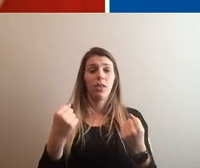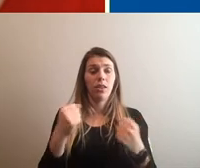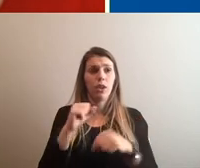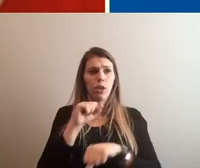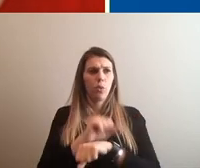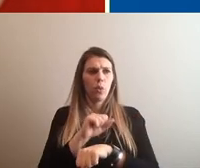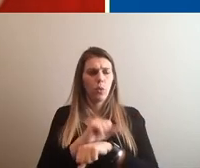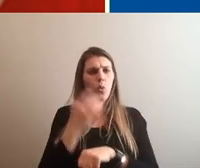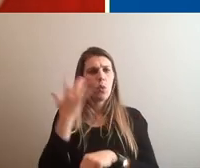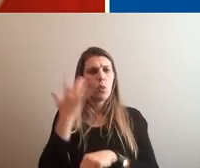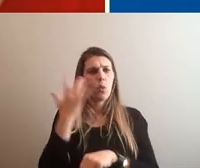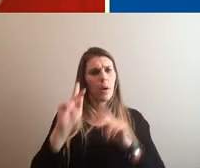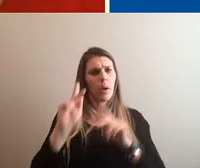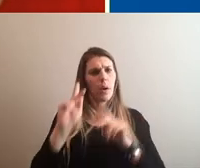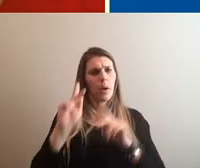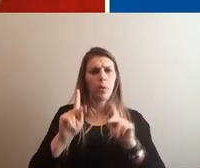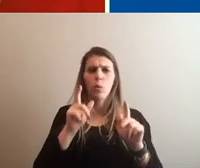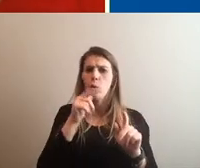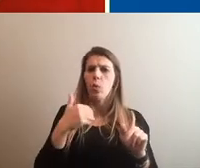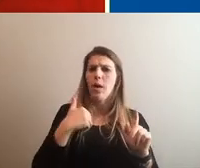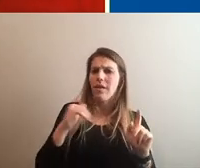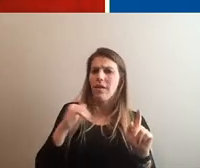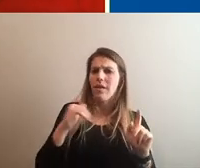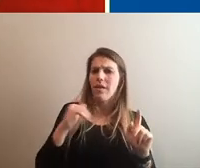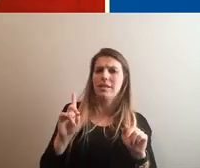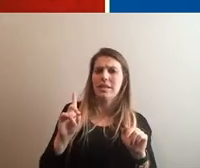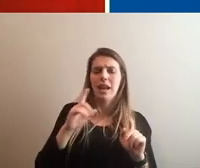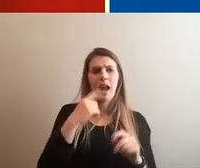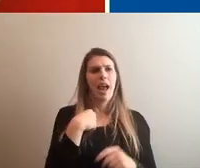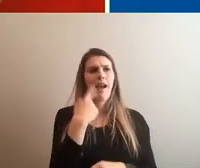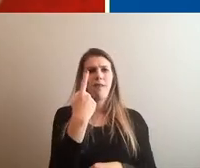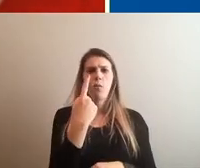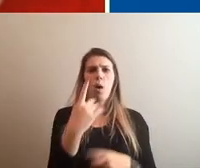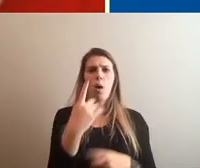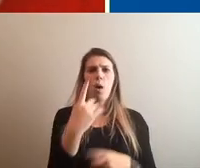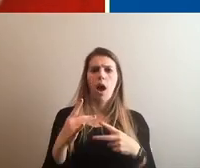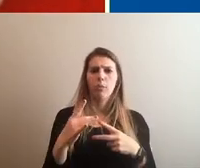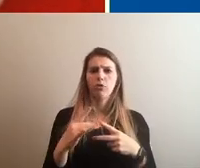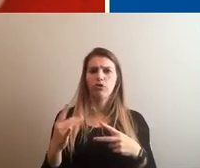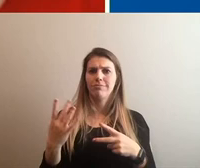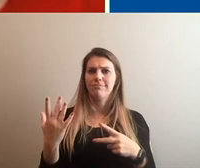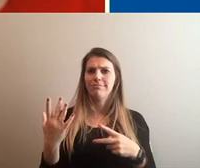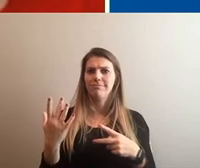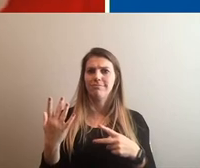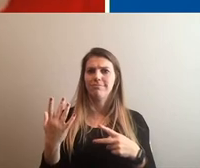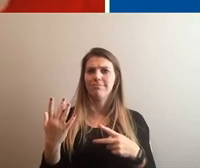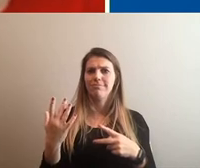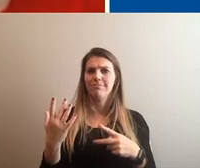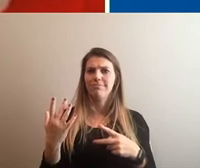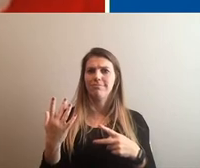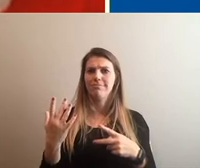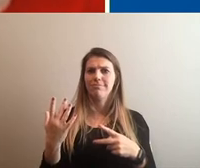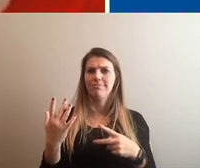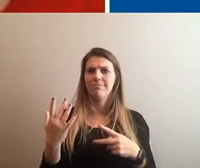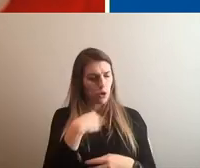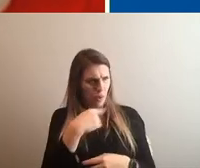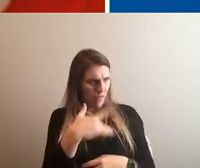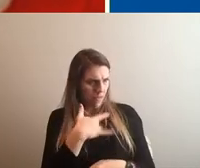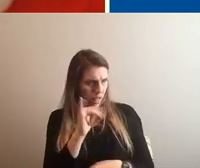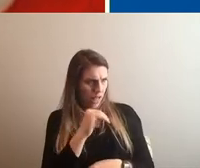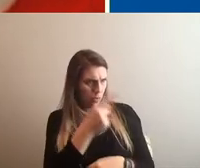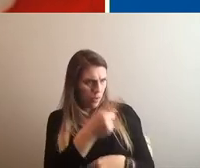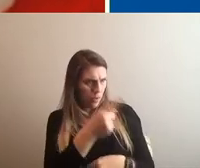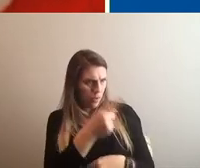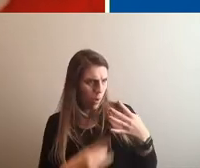should people with ID only be given one option and be lucky that they've actually been given that option in